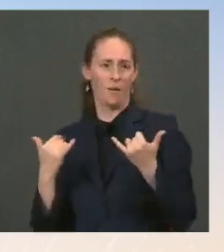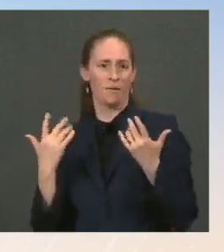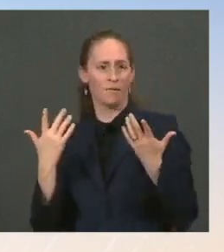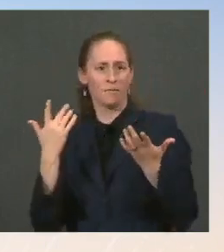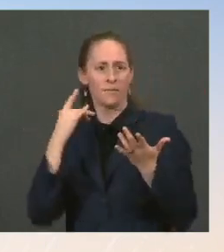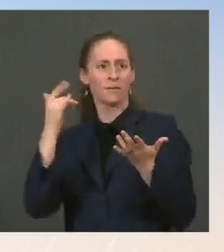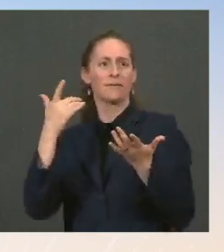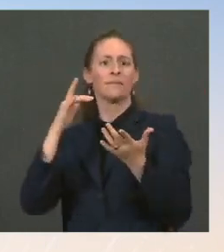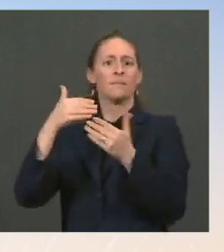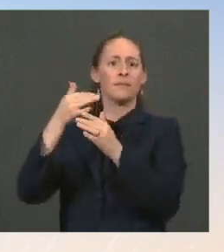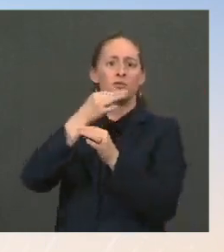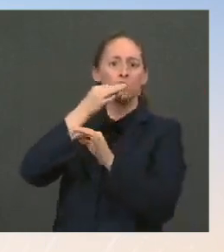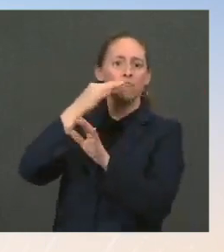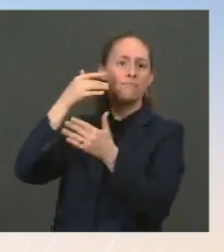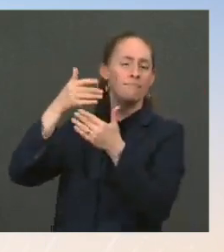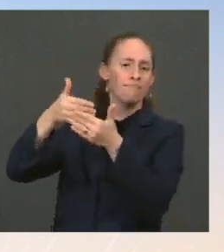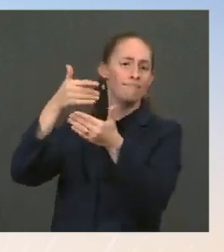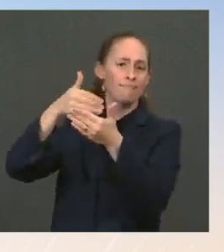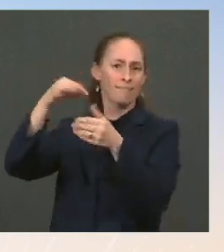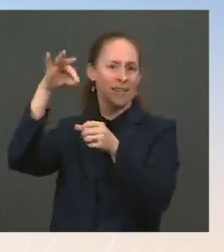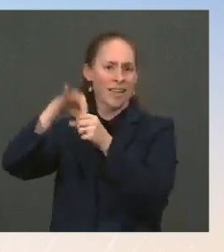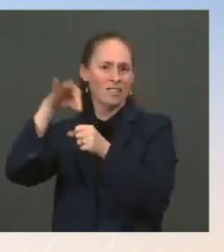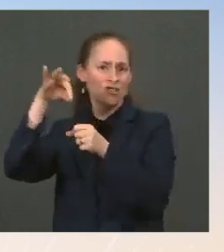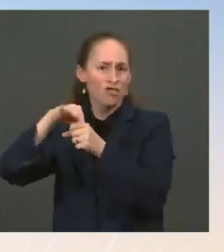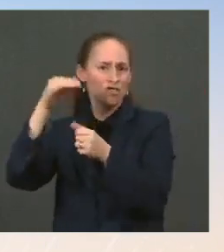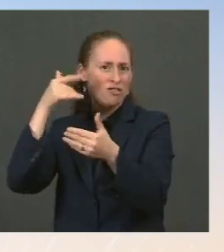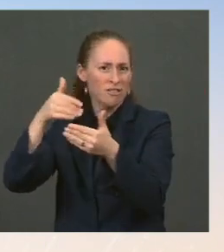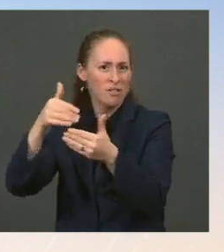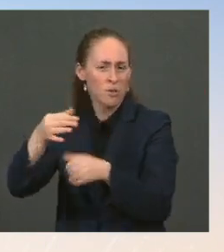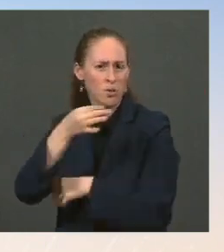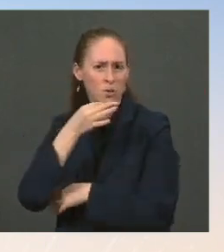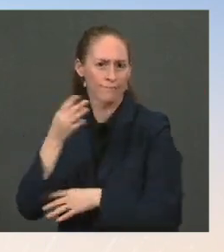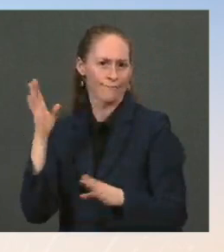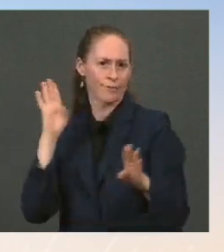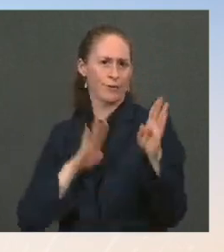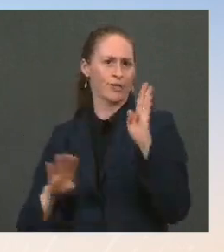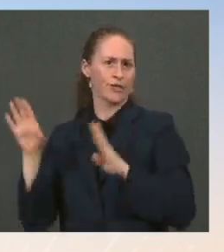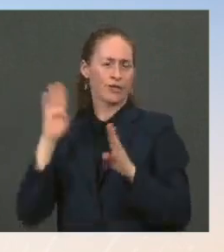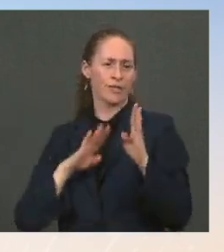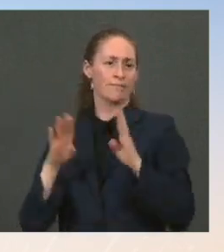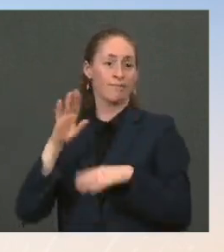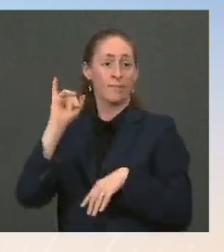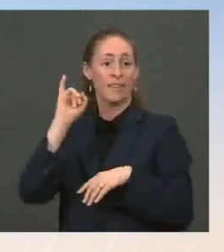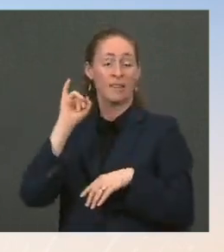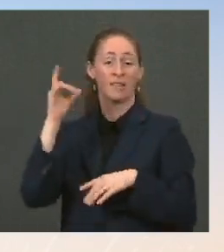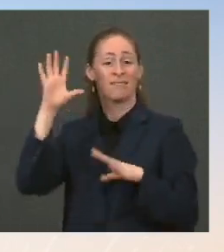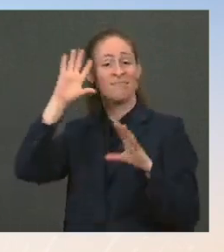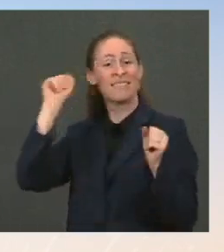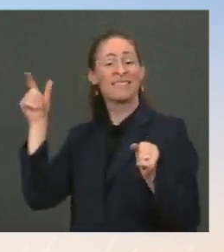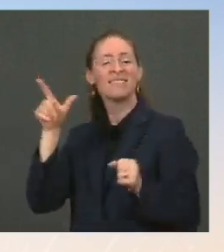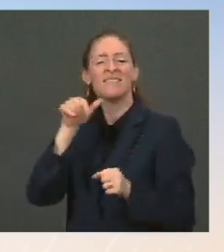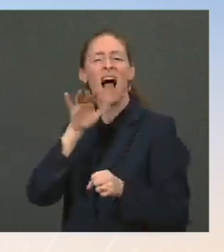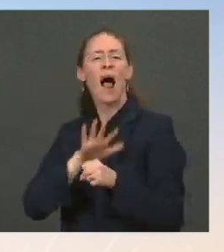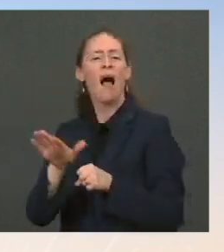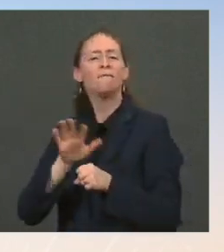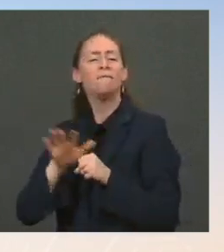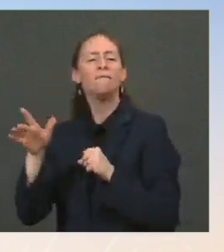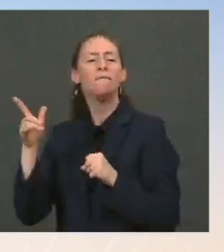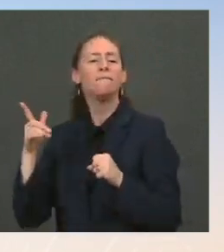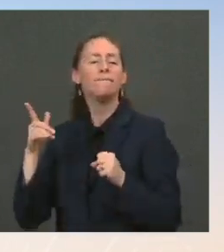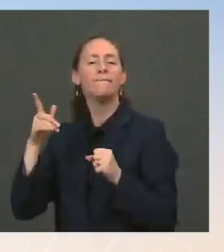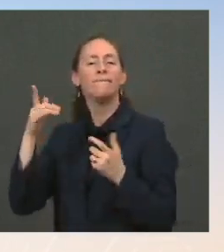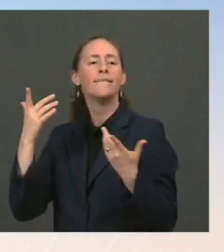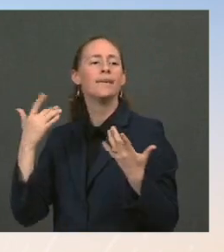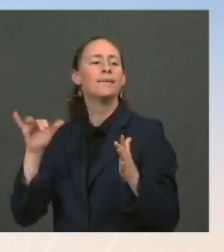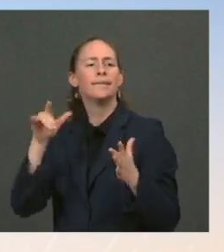happen. And the concern is that this president is not doing enough. He has not armed the vice president or